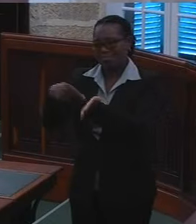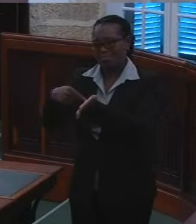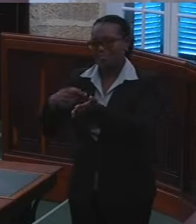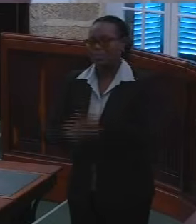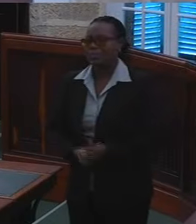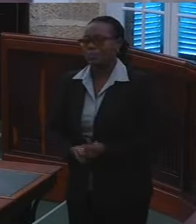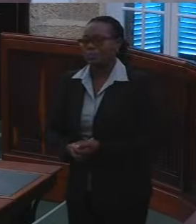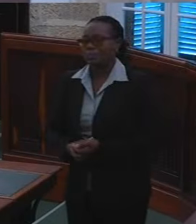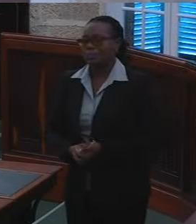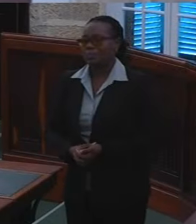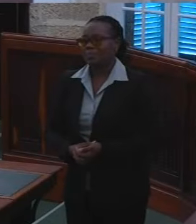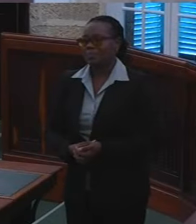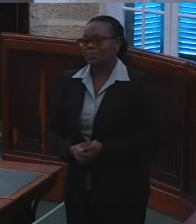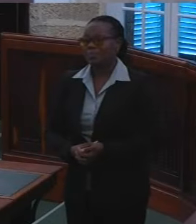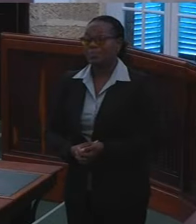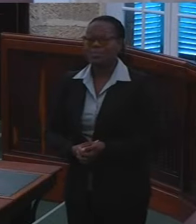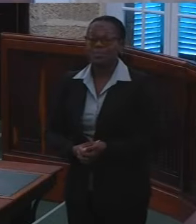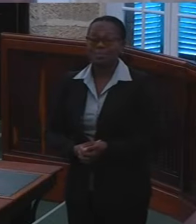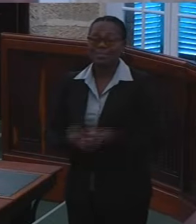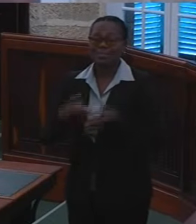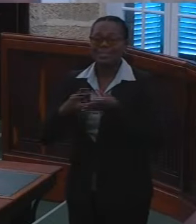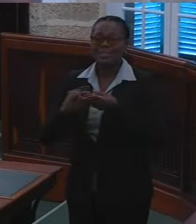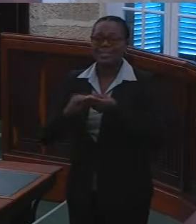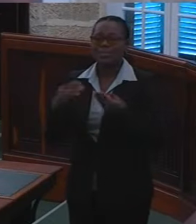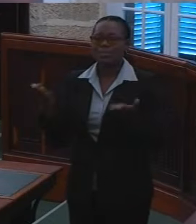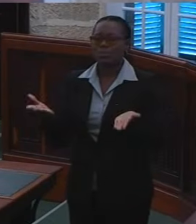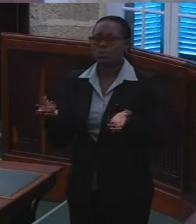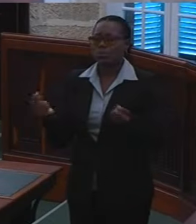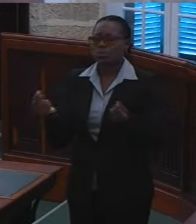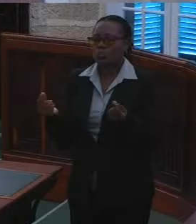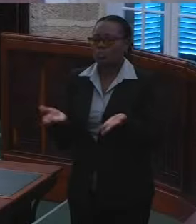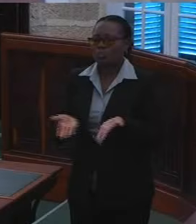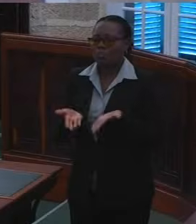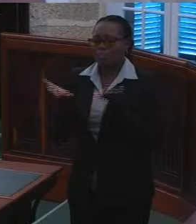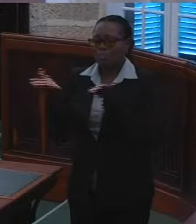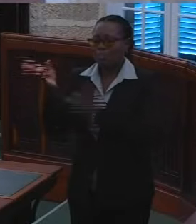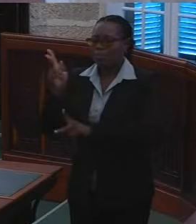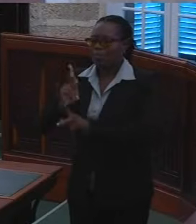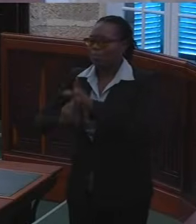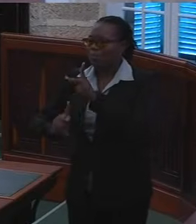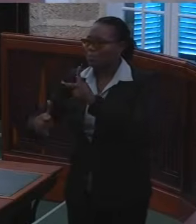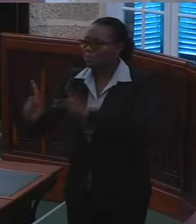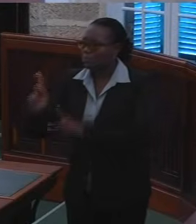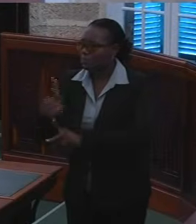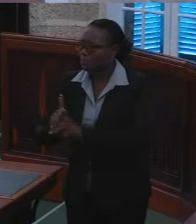What this bill seeks to really do is to allow persons to